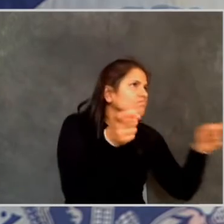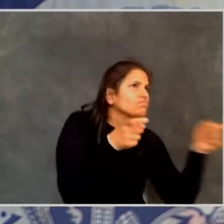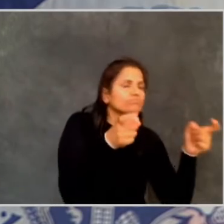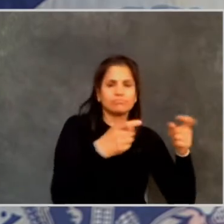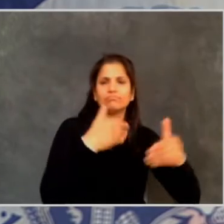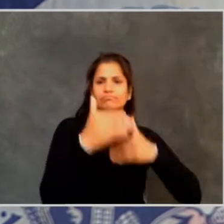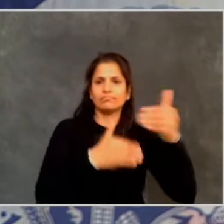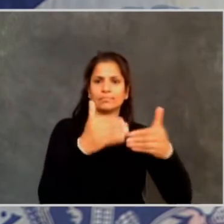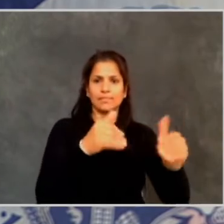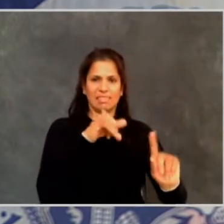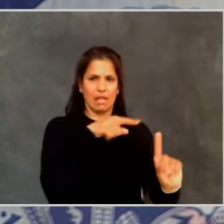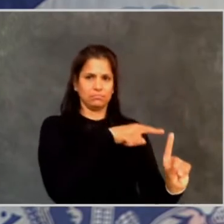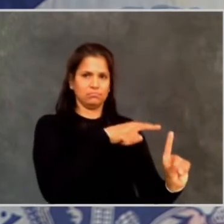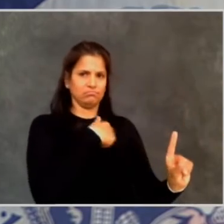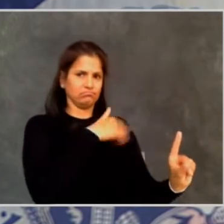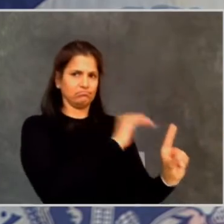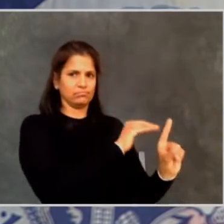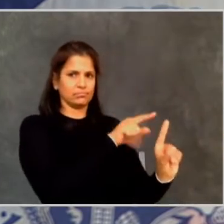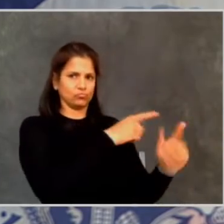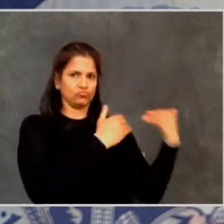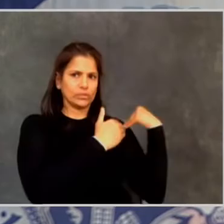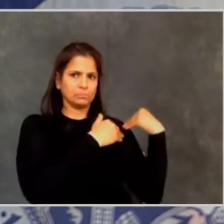in to central